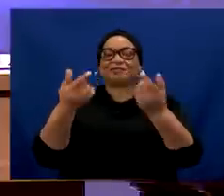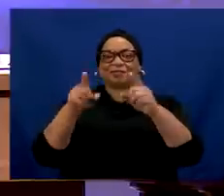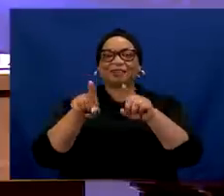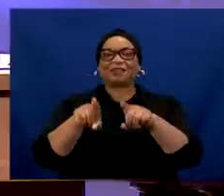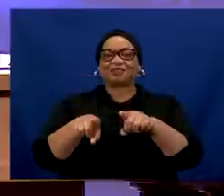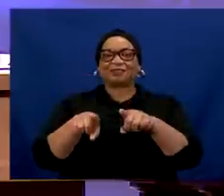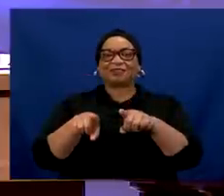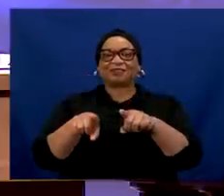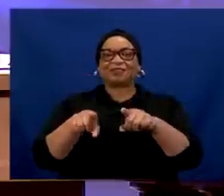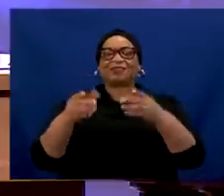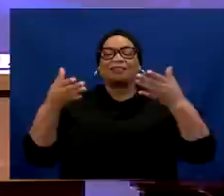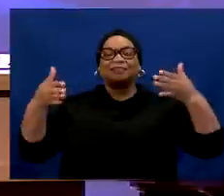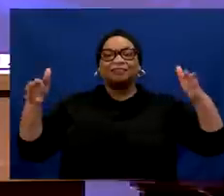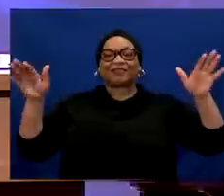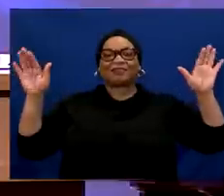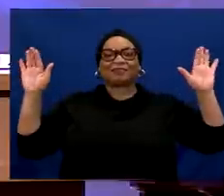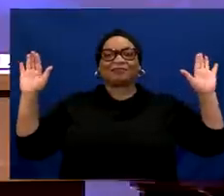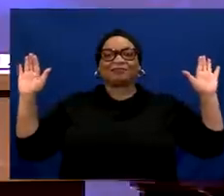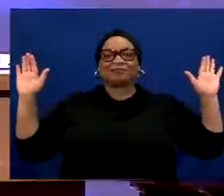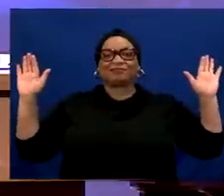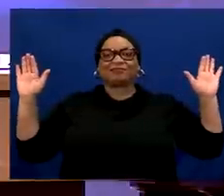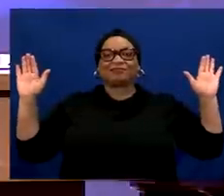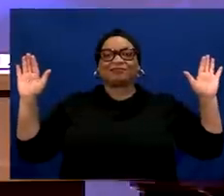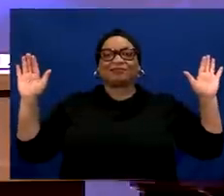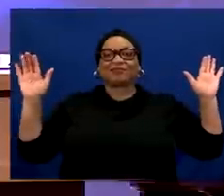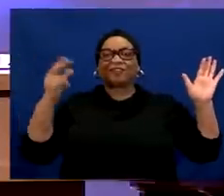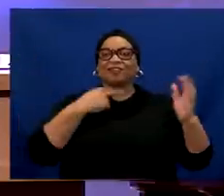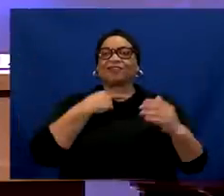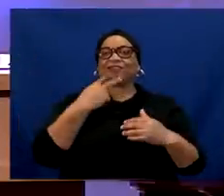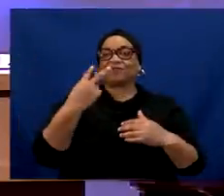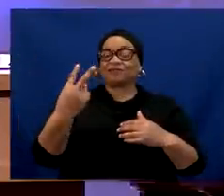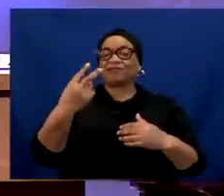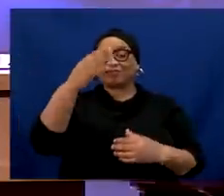Stay yielded to the voice of God.